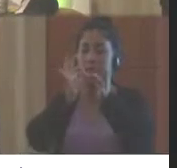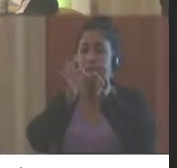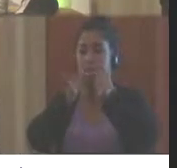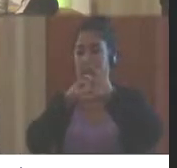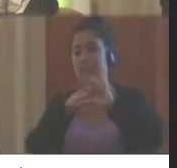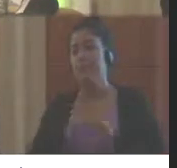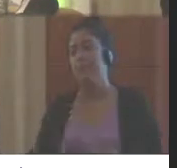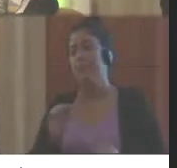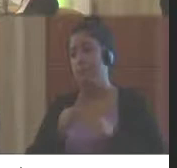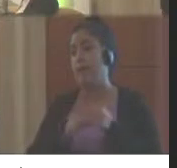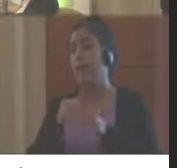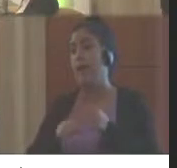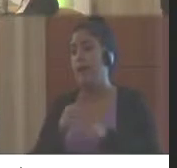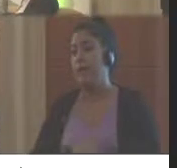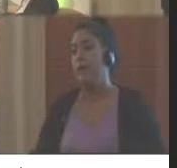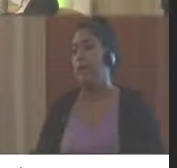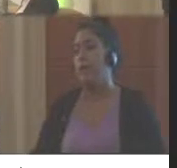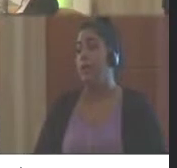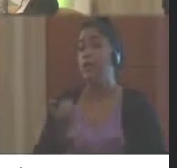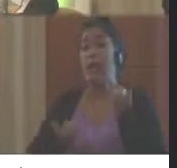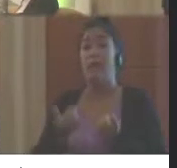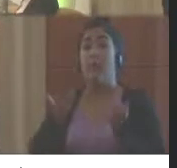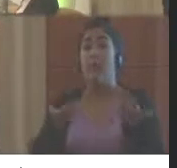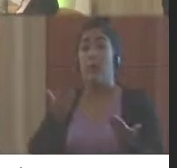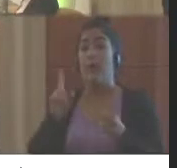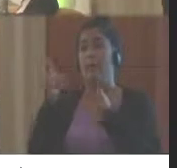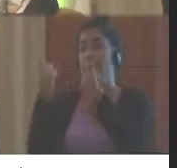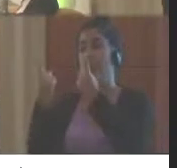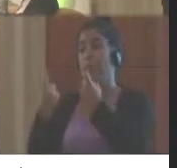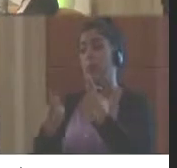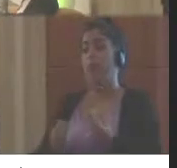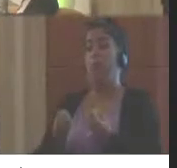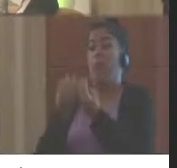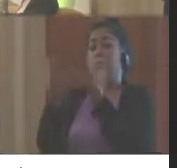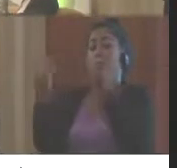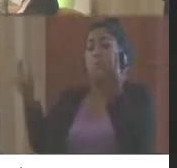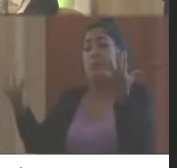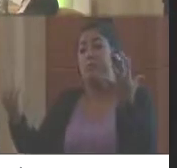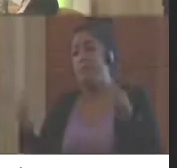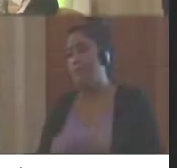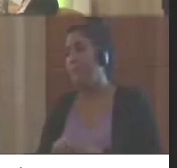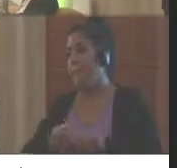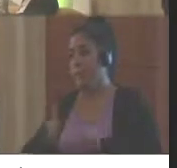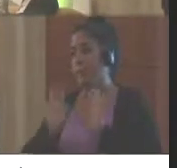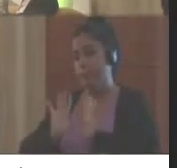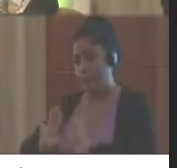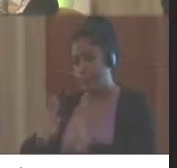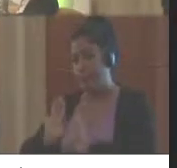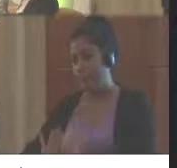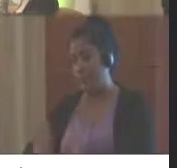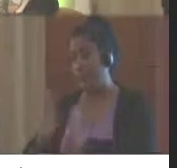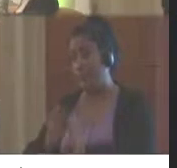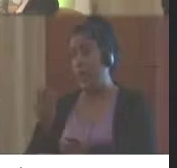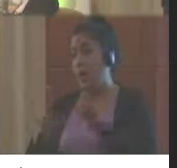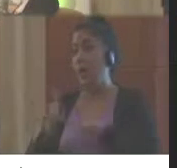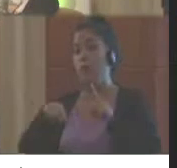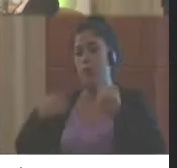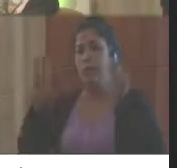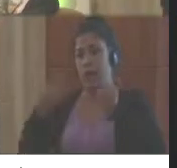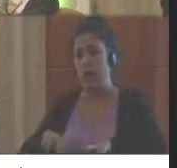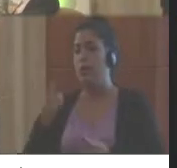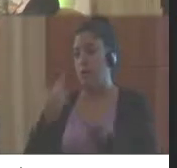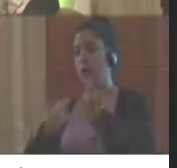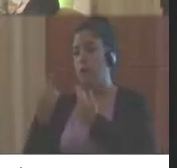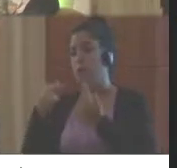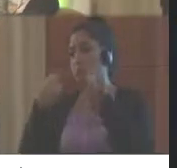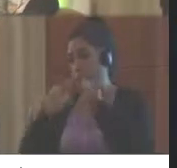Thank you very much, Minister. I have many questions. Some will not be asked because they have already been answered. And